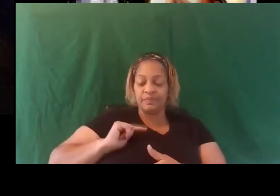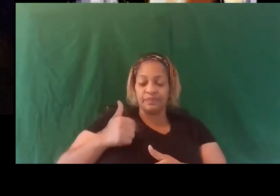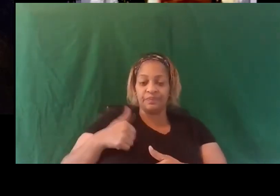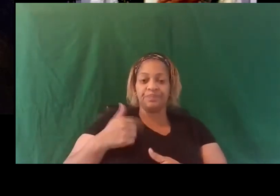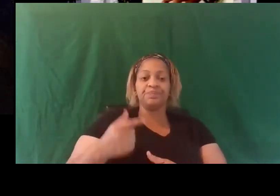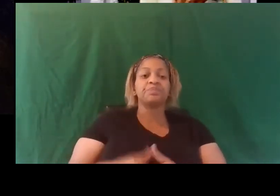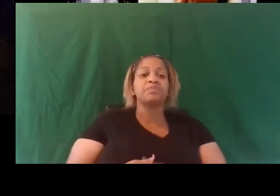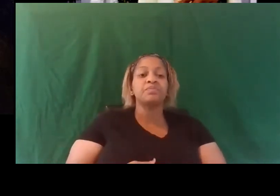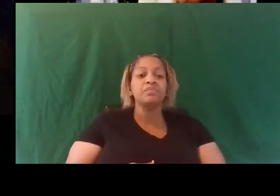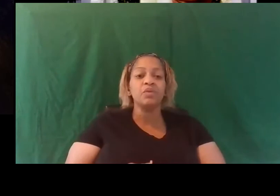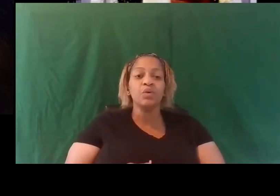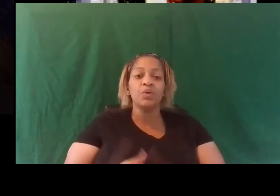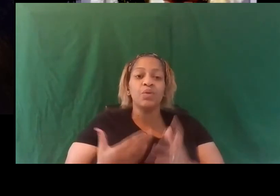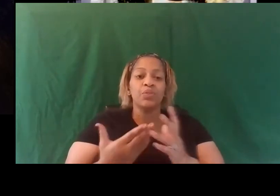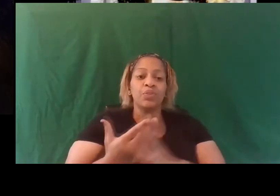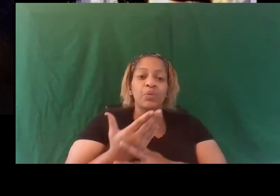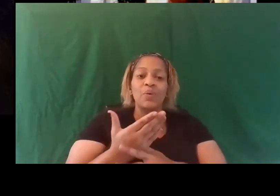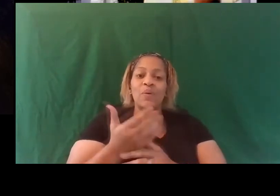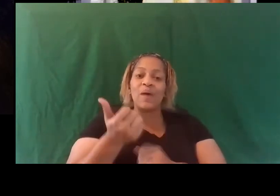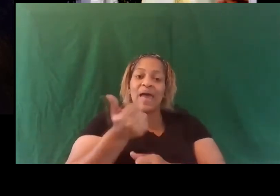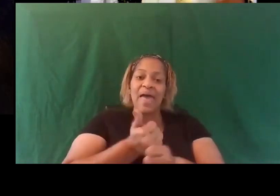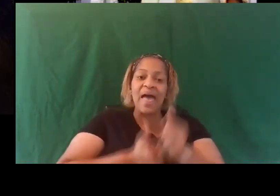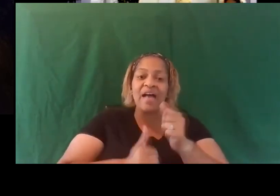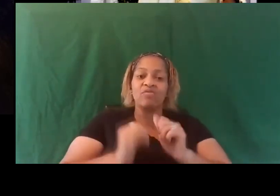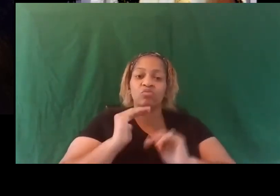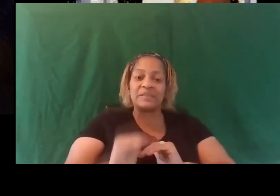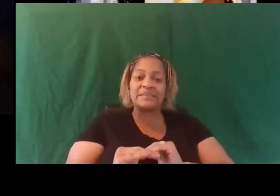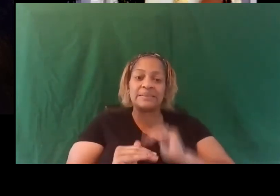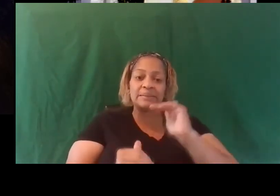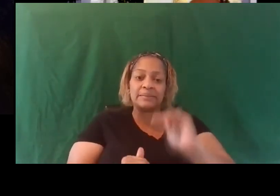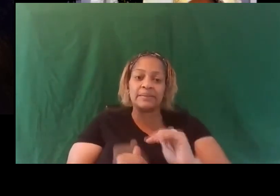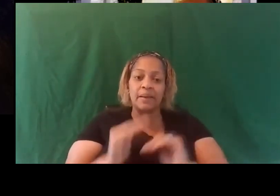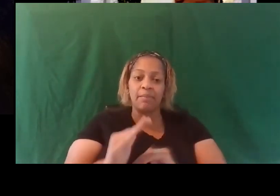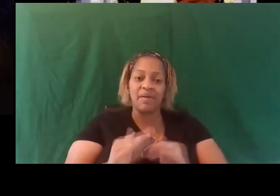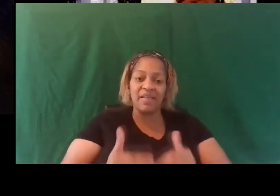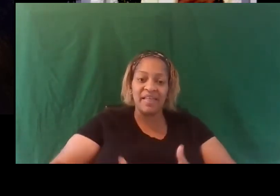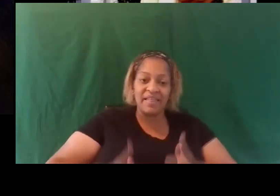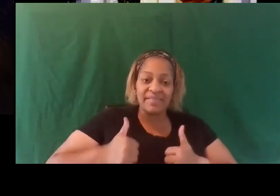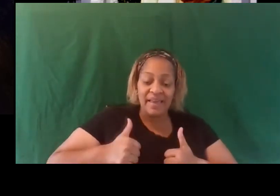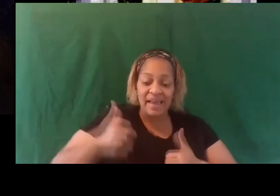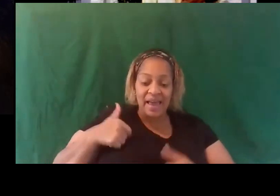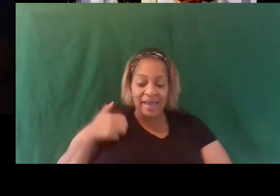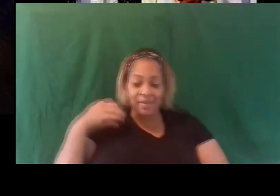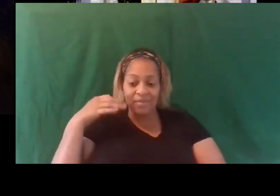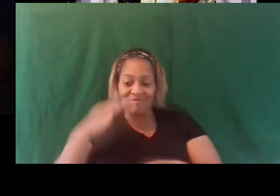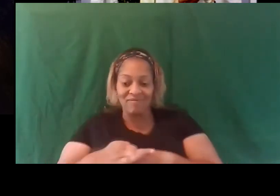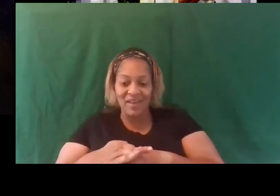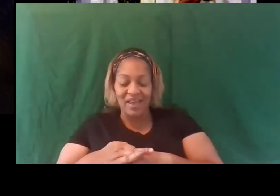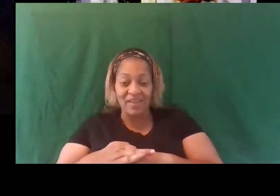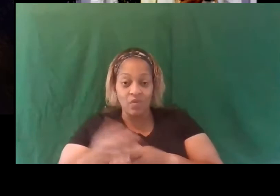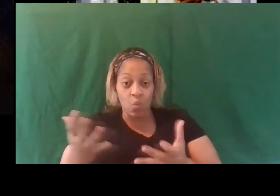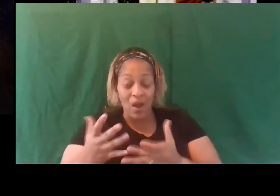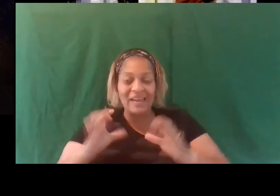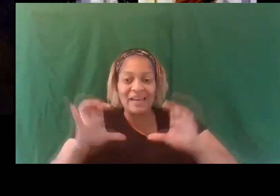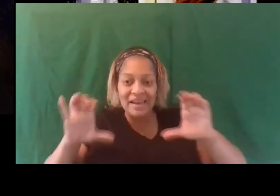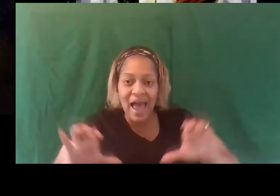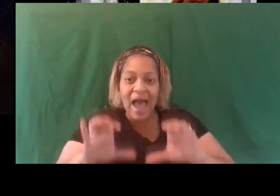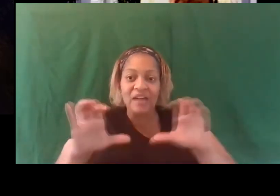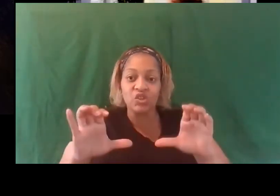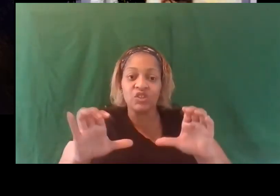Throughout every step of life, I am faith in action.